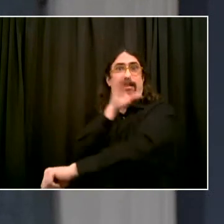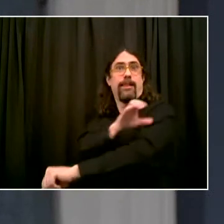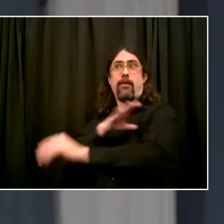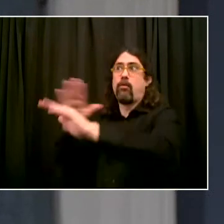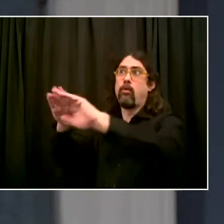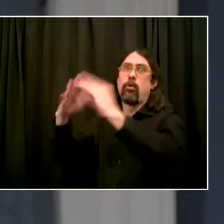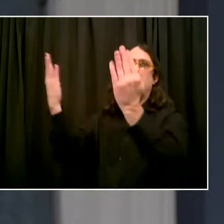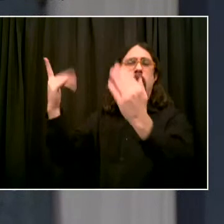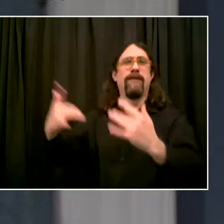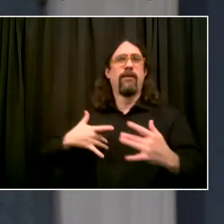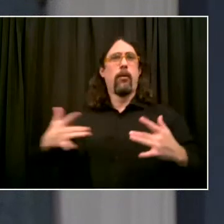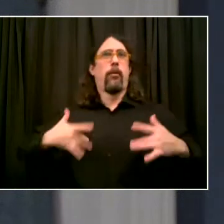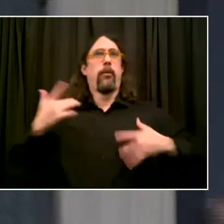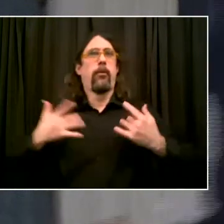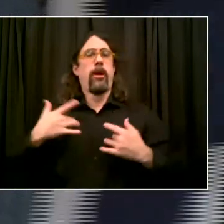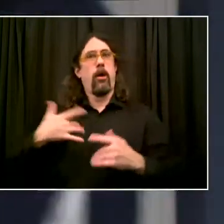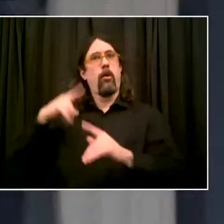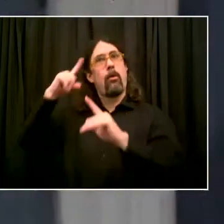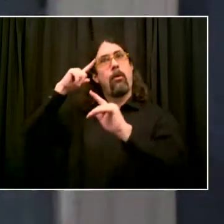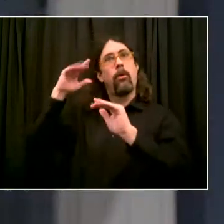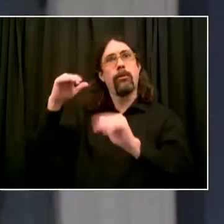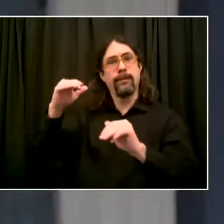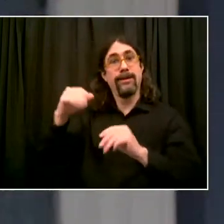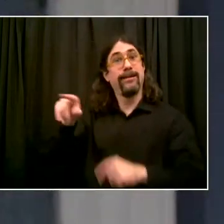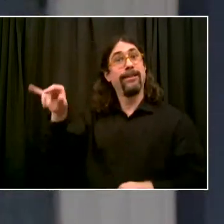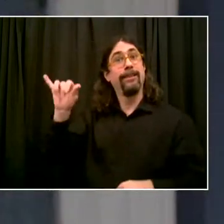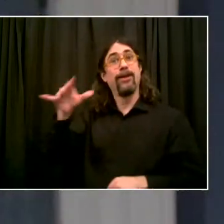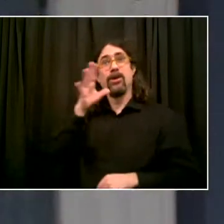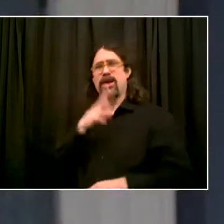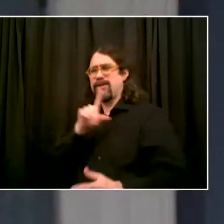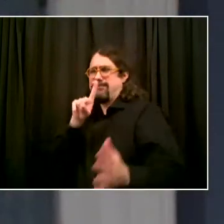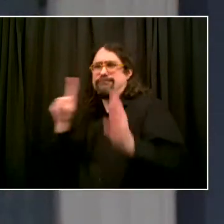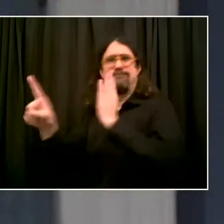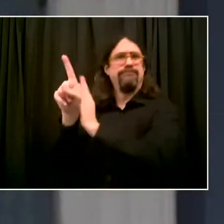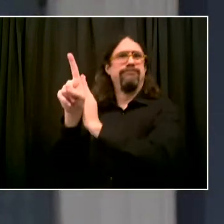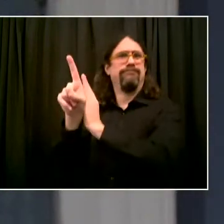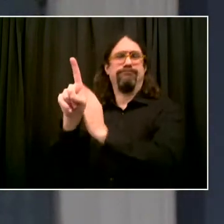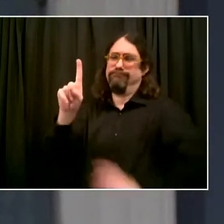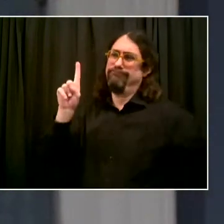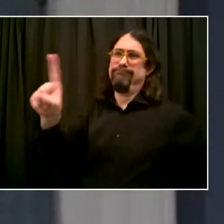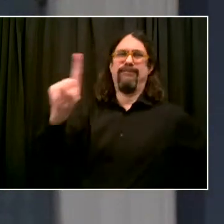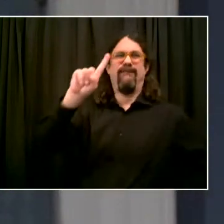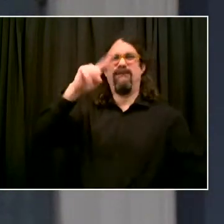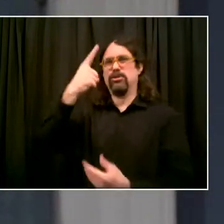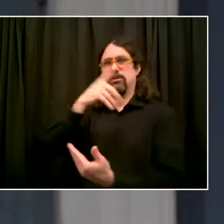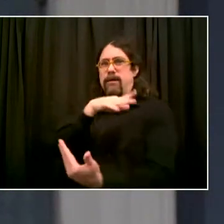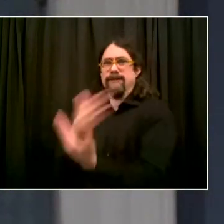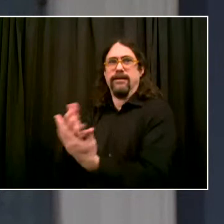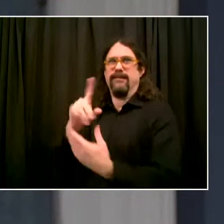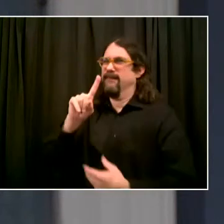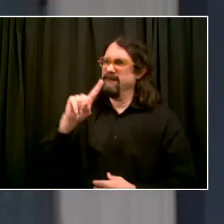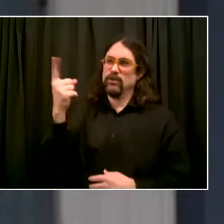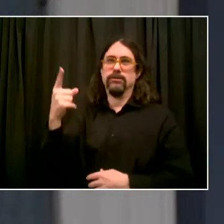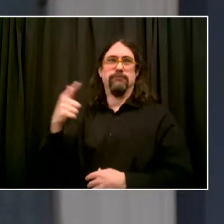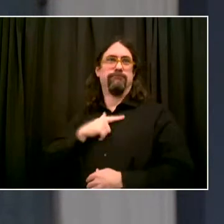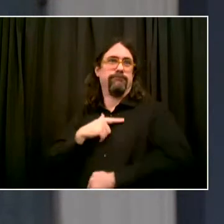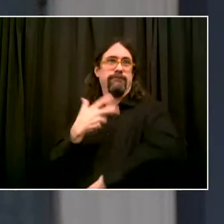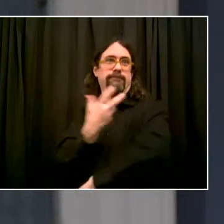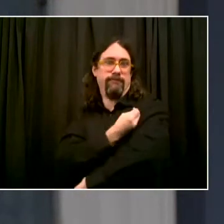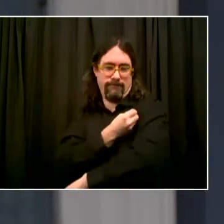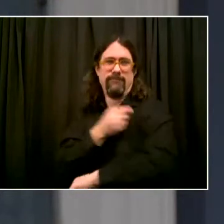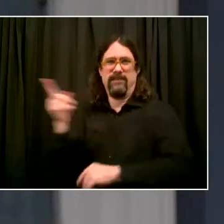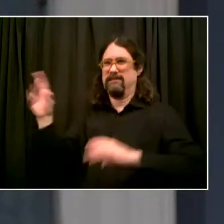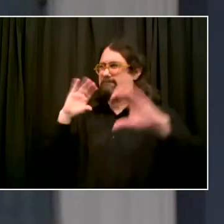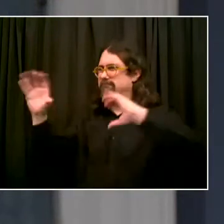this is why many of the members of the Task Force Racial Inclusion and Equity do too. Many of us come from, live in, and work